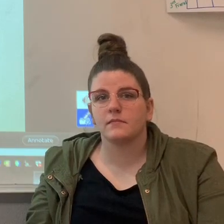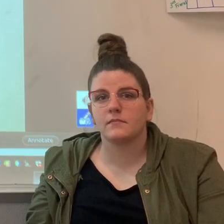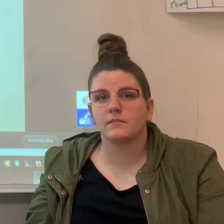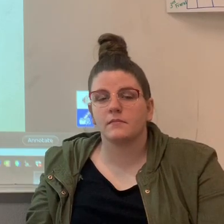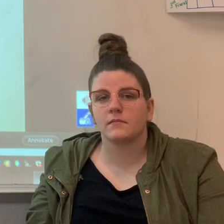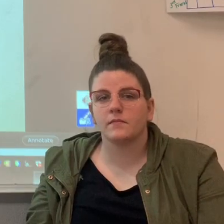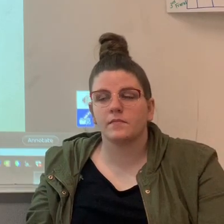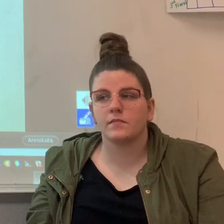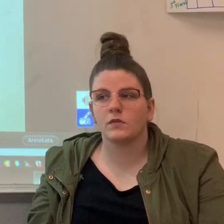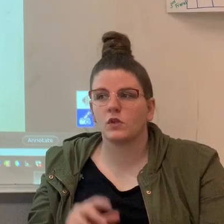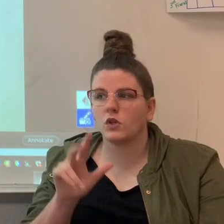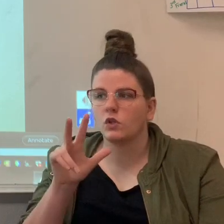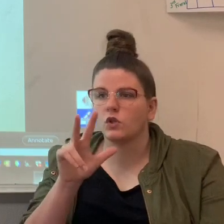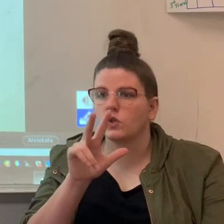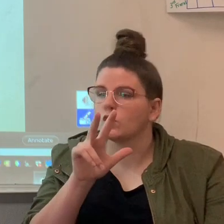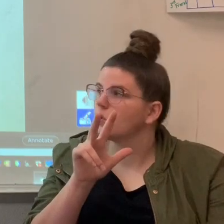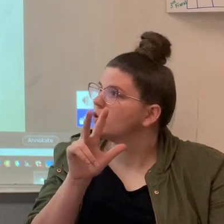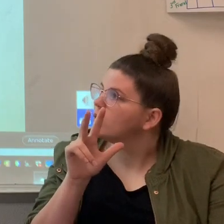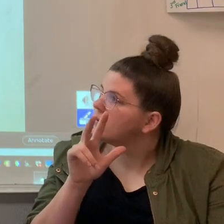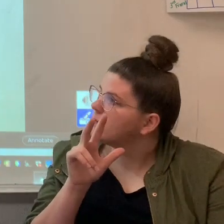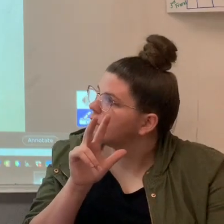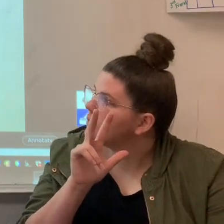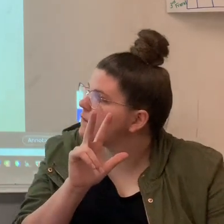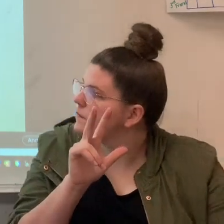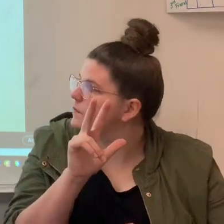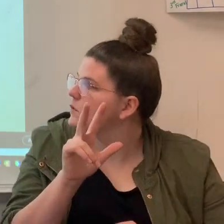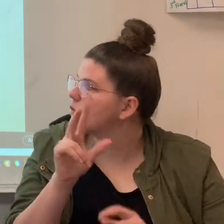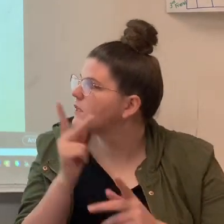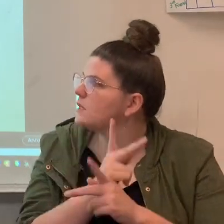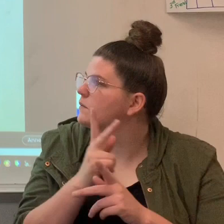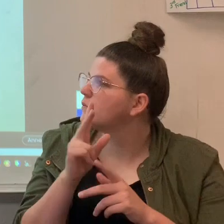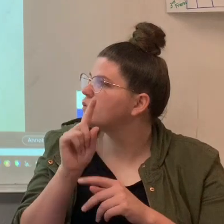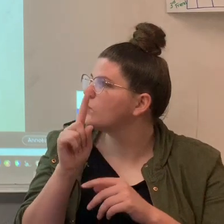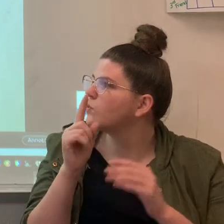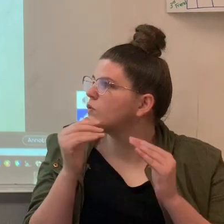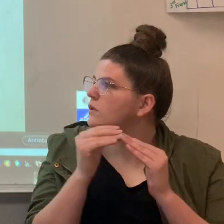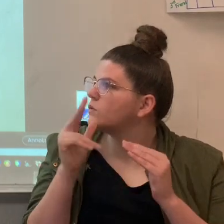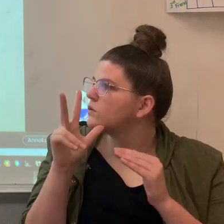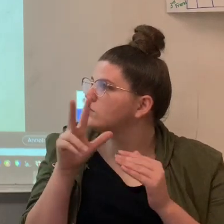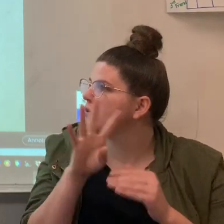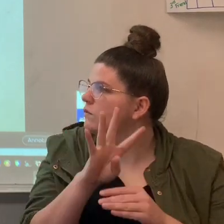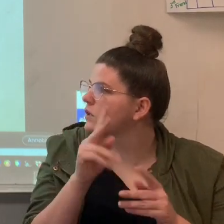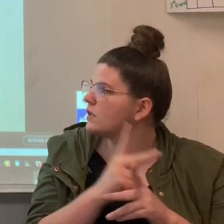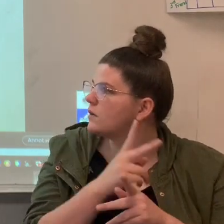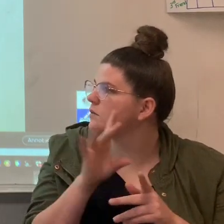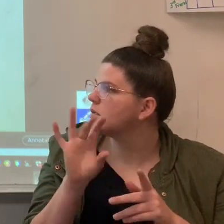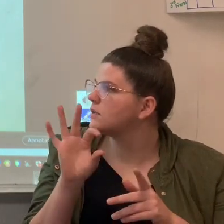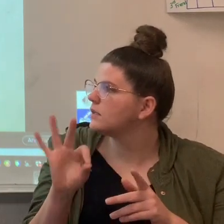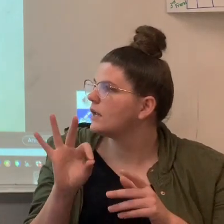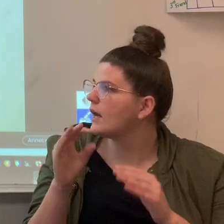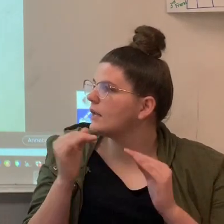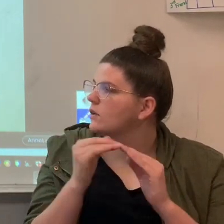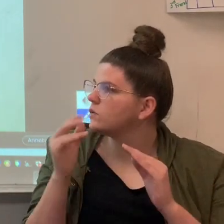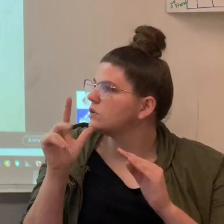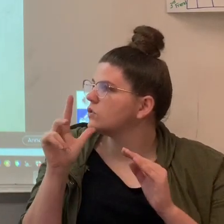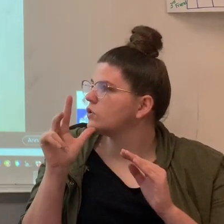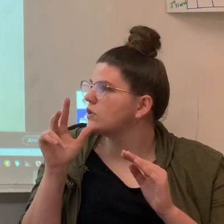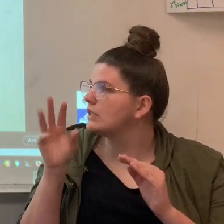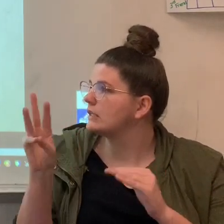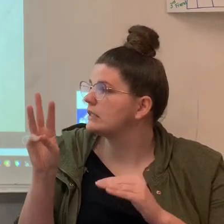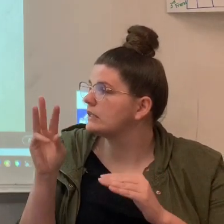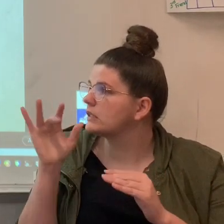figure it out. 3 times 1 is 3. 4 times 9 is 36. Okay, which that equals